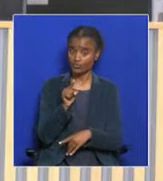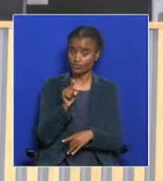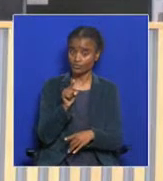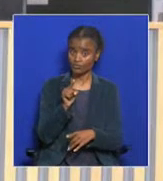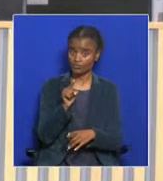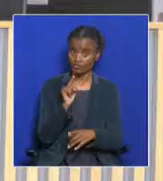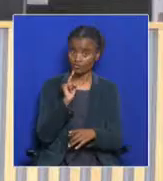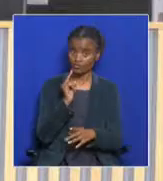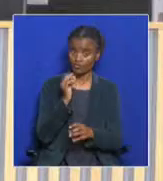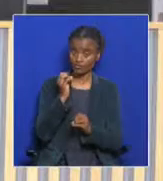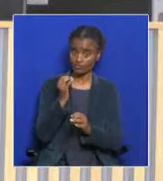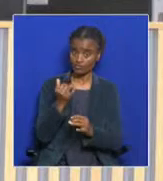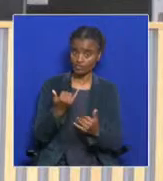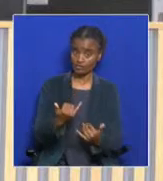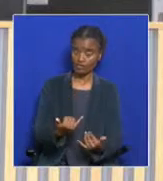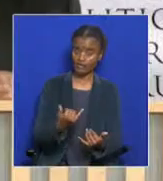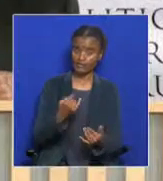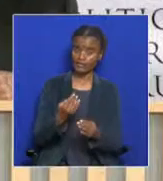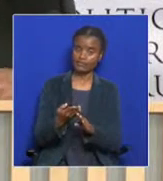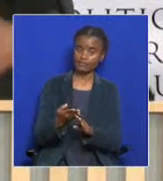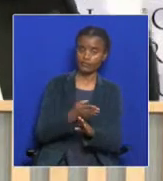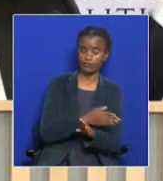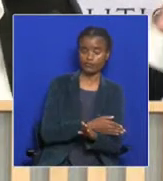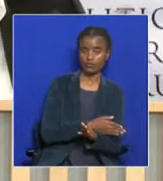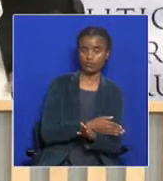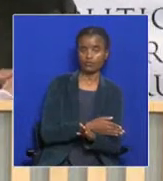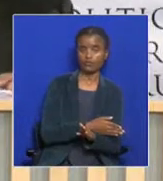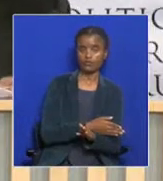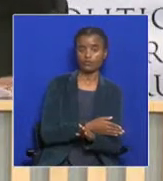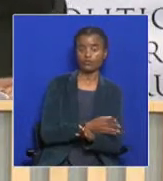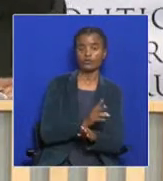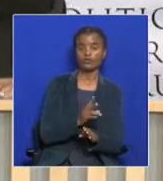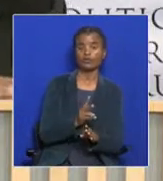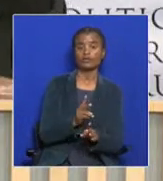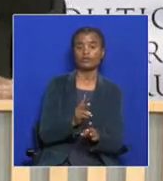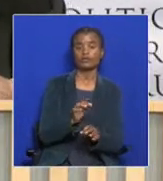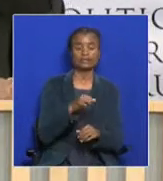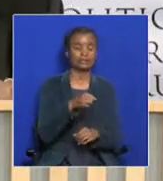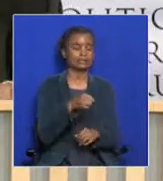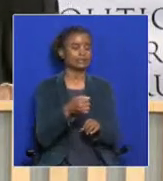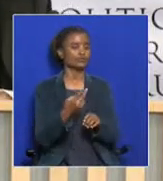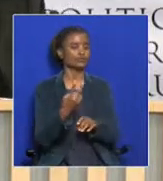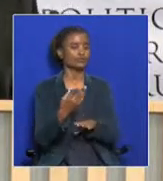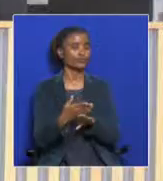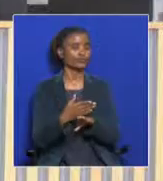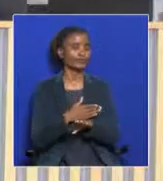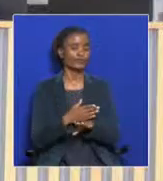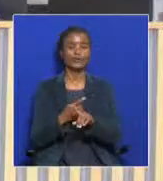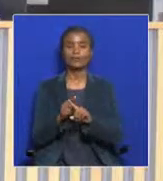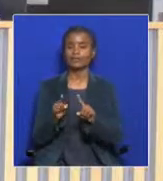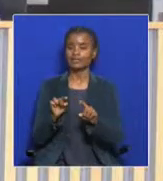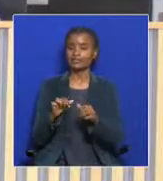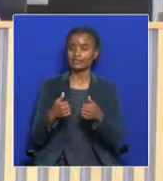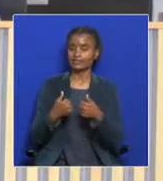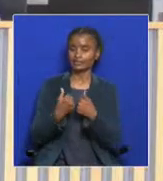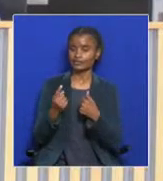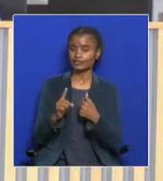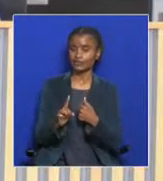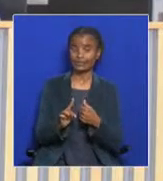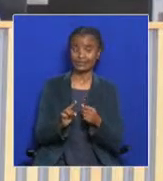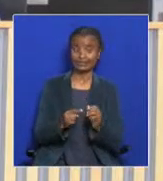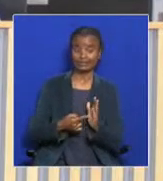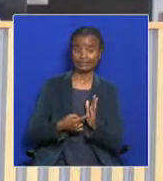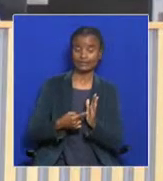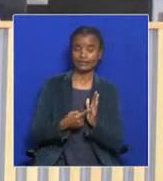just before that. Actually, two before that. But the difficulty is that this one is one. yes, So the one